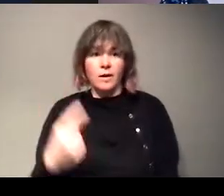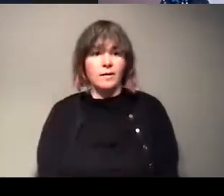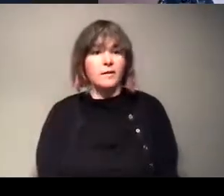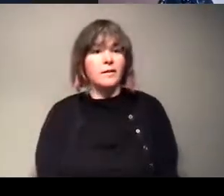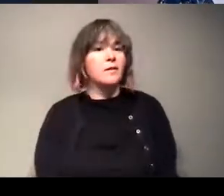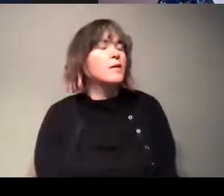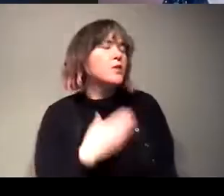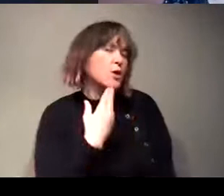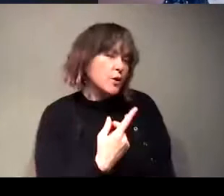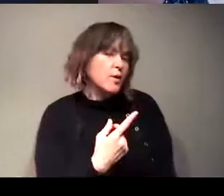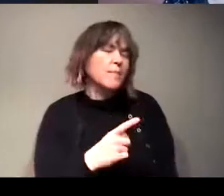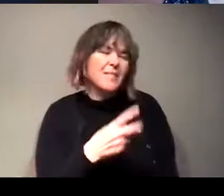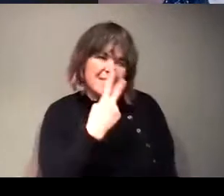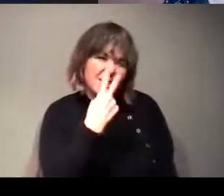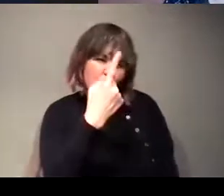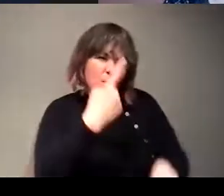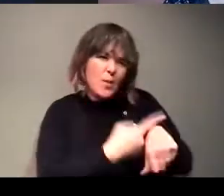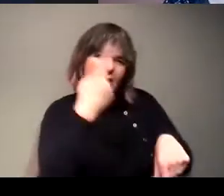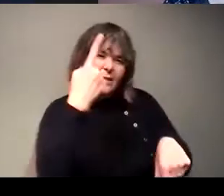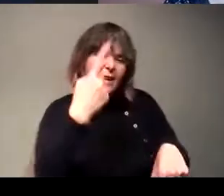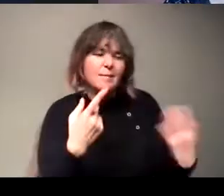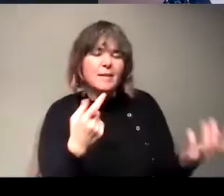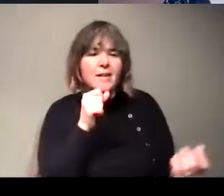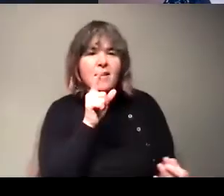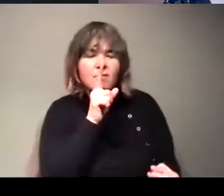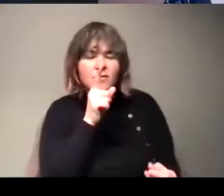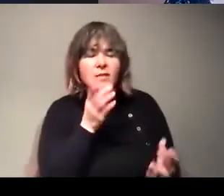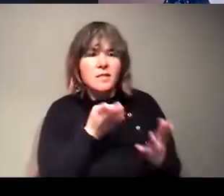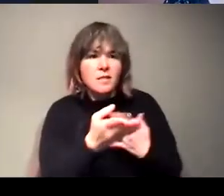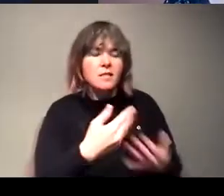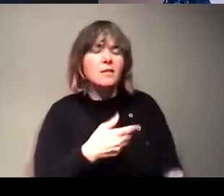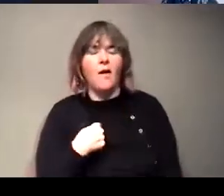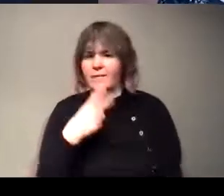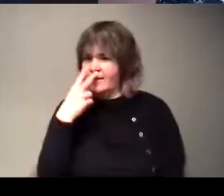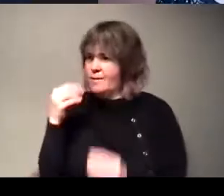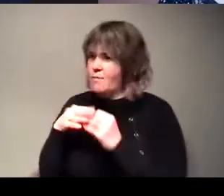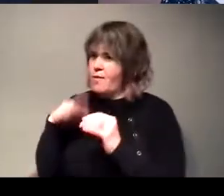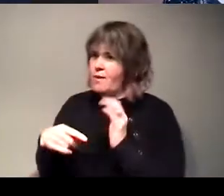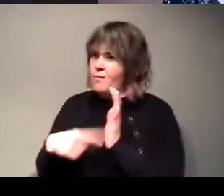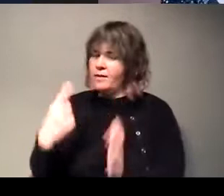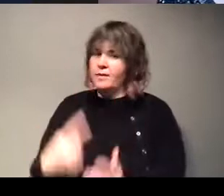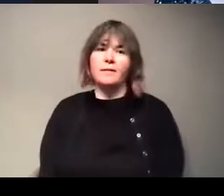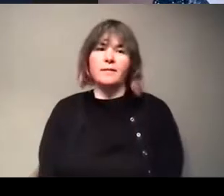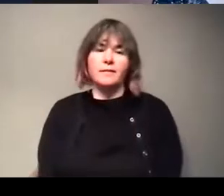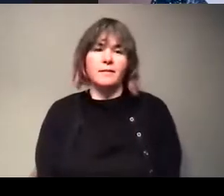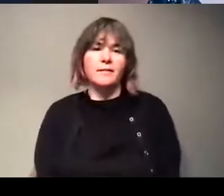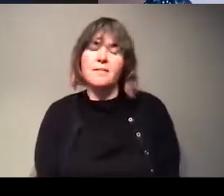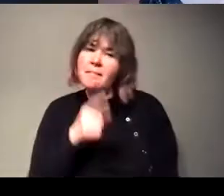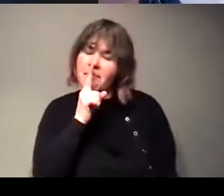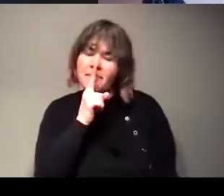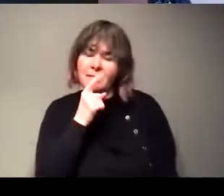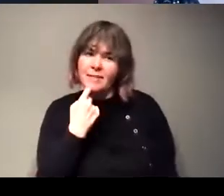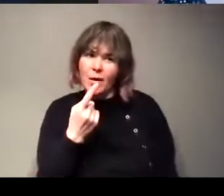a good one. I've only seen it once, so I don't have the like. I have seen it more than emotional ties. Not gonna say how many times.